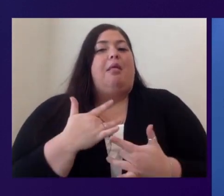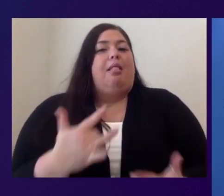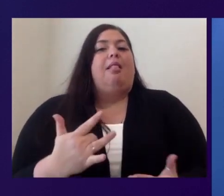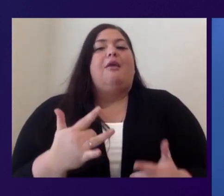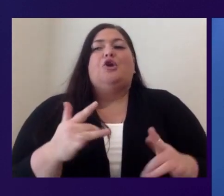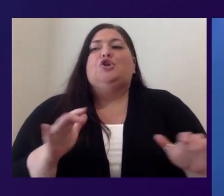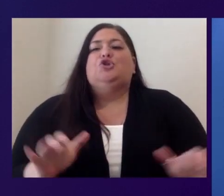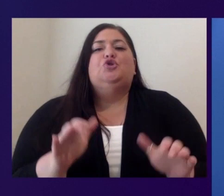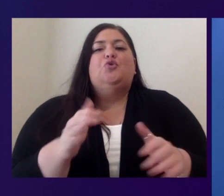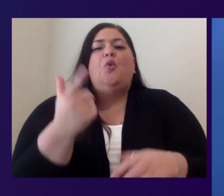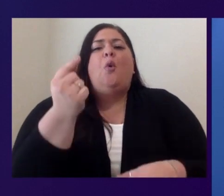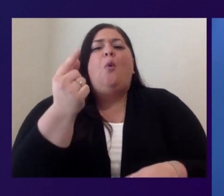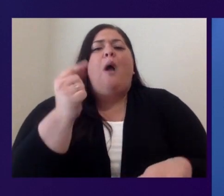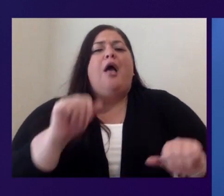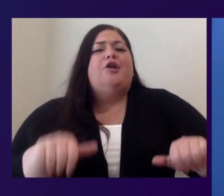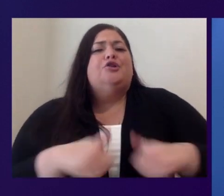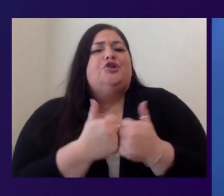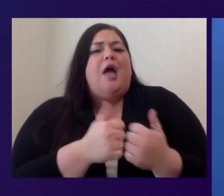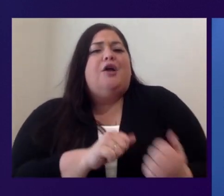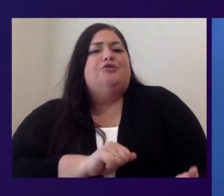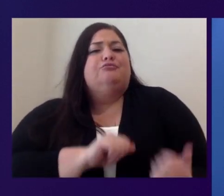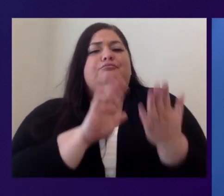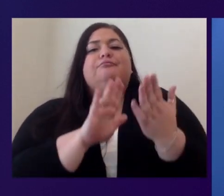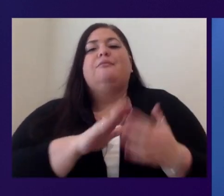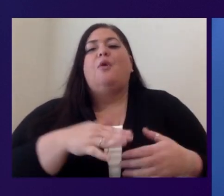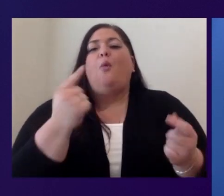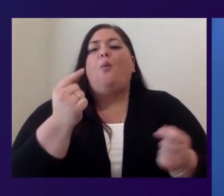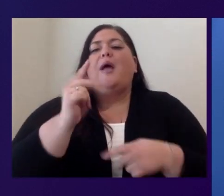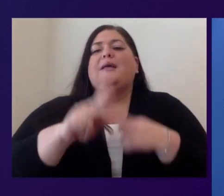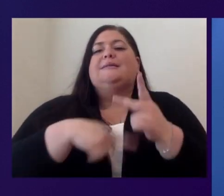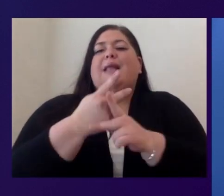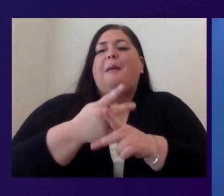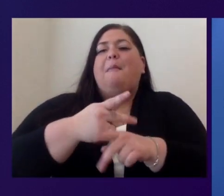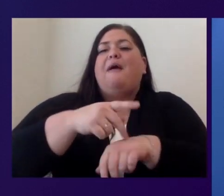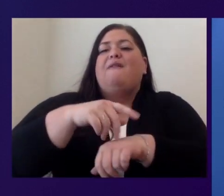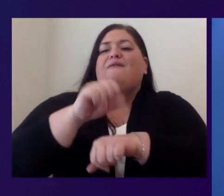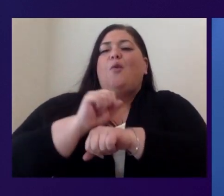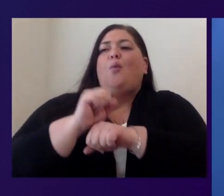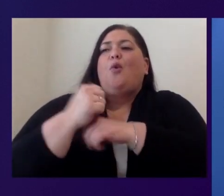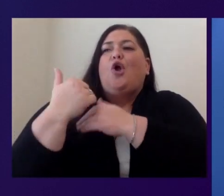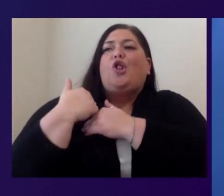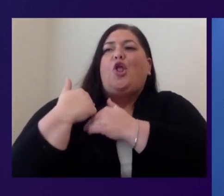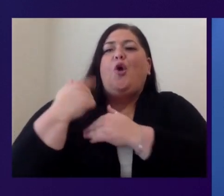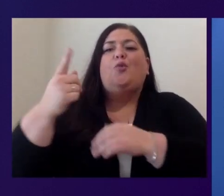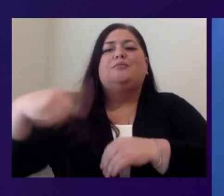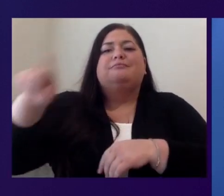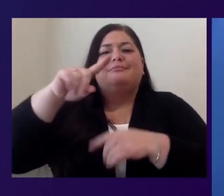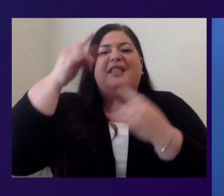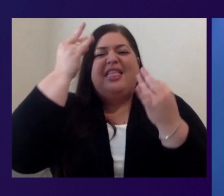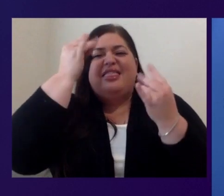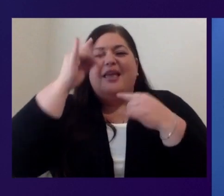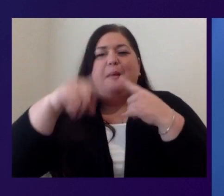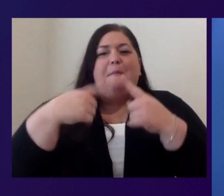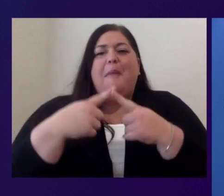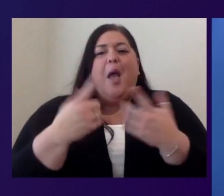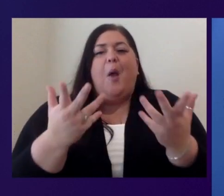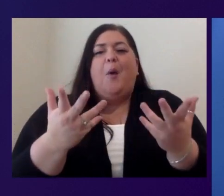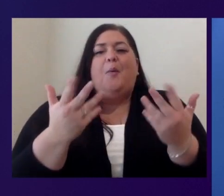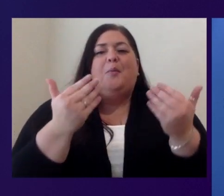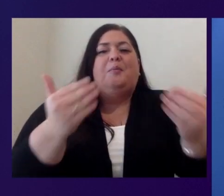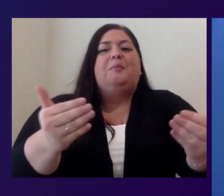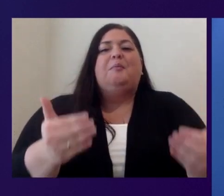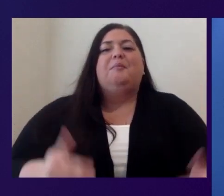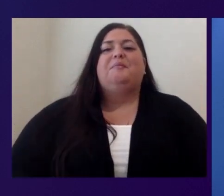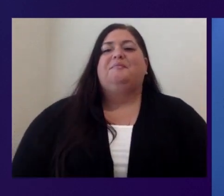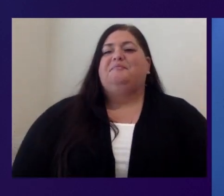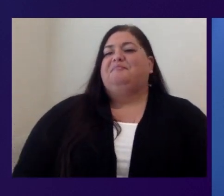of challenges are they solving? What types of workloads are they thinking about? Yeah, that's, first